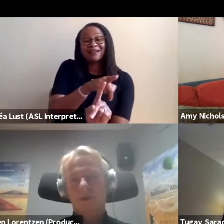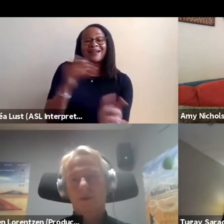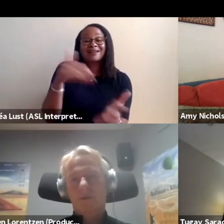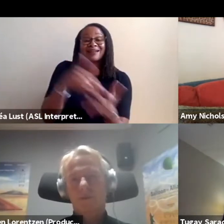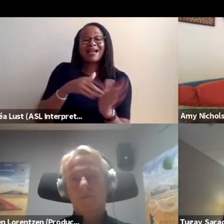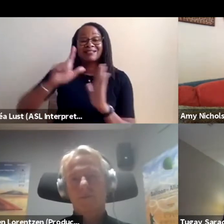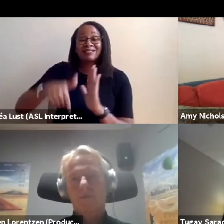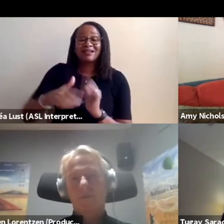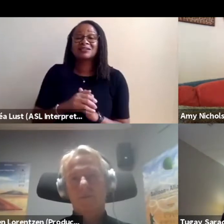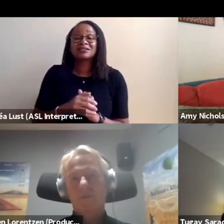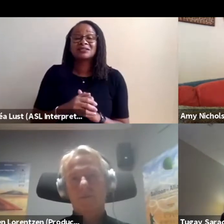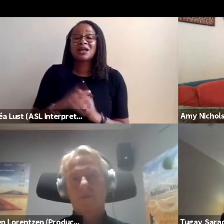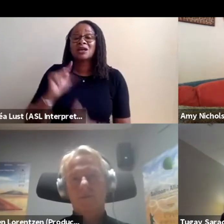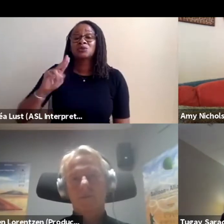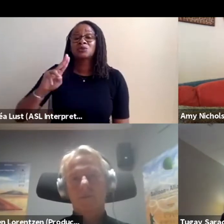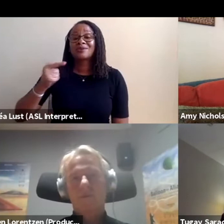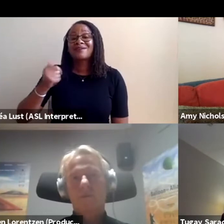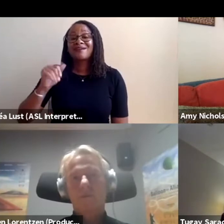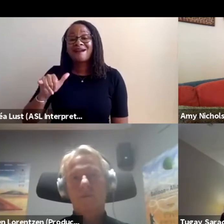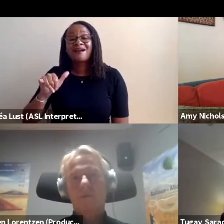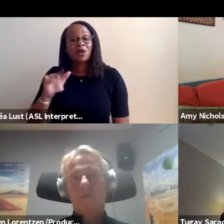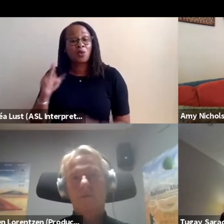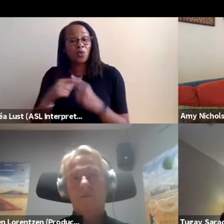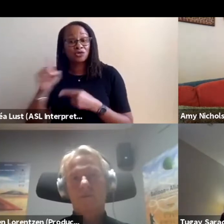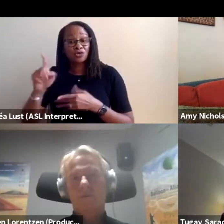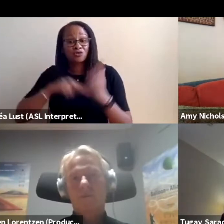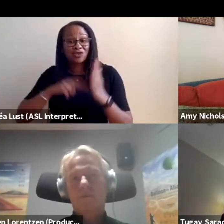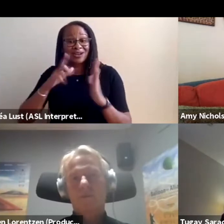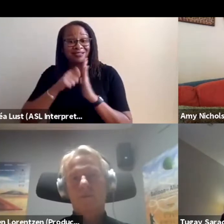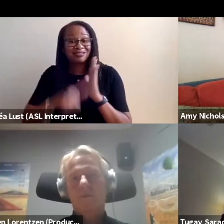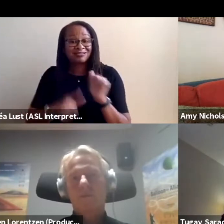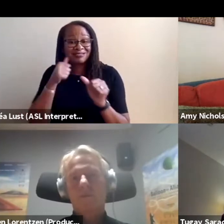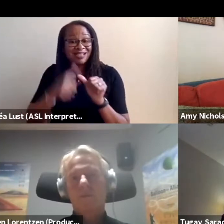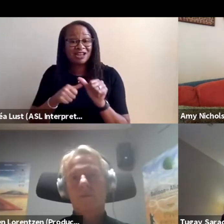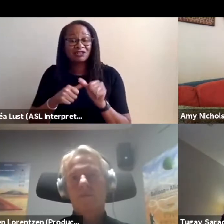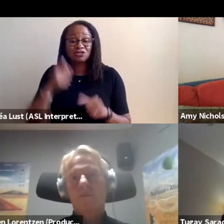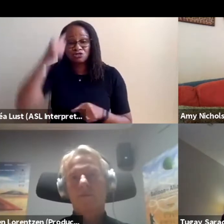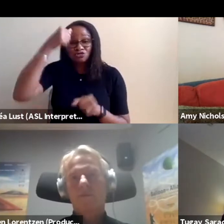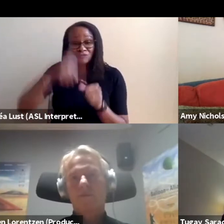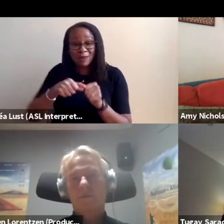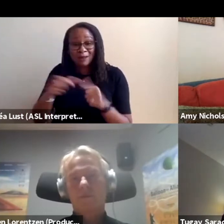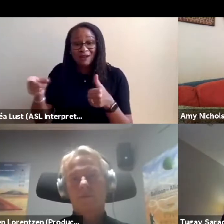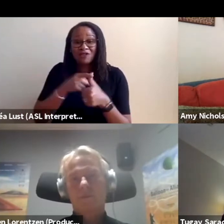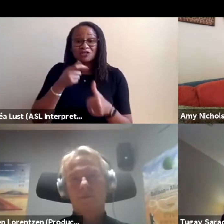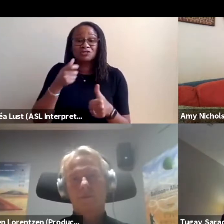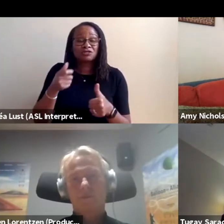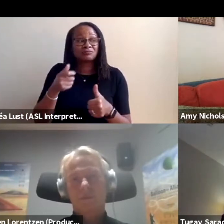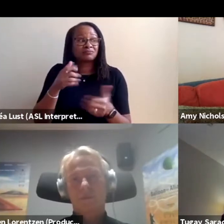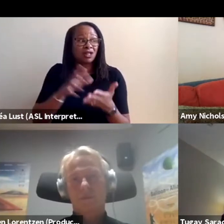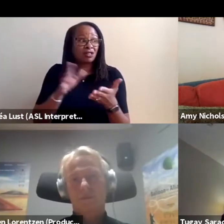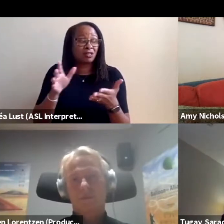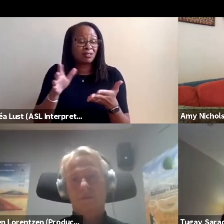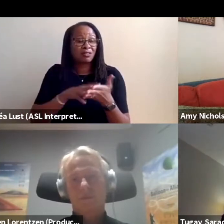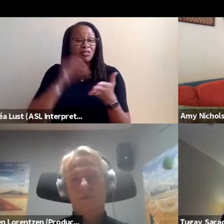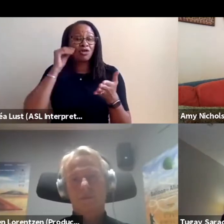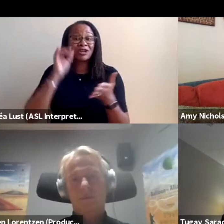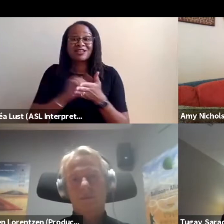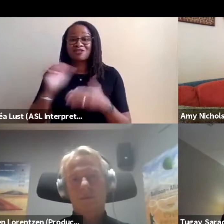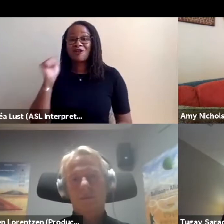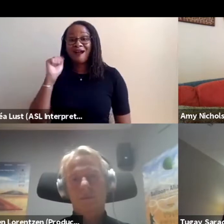when you're sort of reading the letters. And I'm wondering, do you remember first learning that your aunt was this polarizing figure?